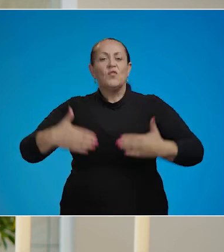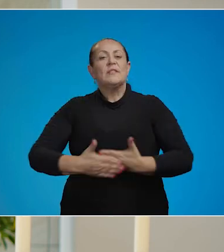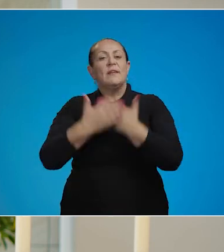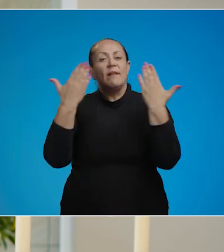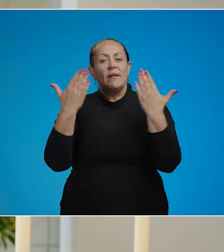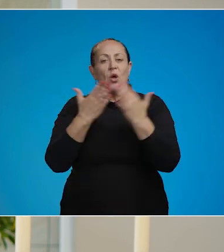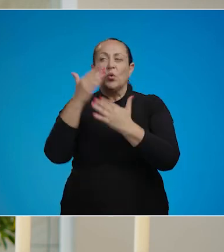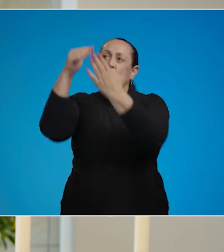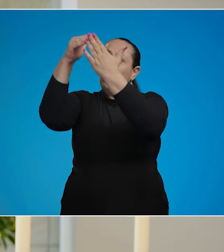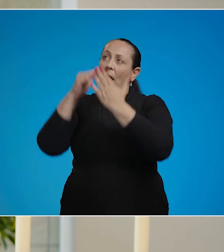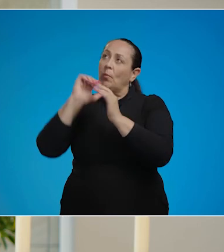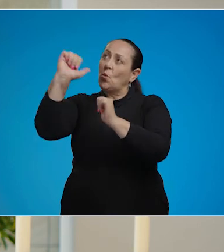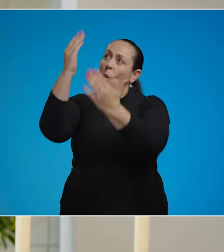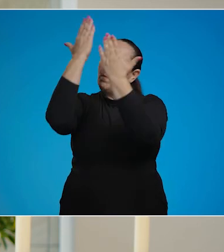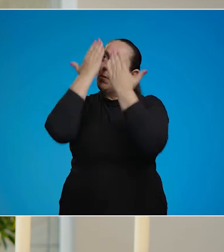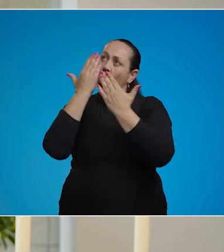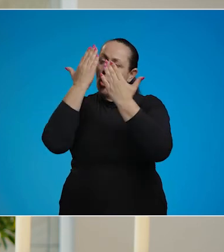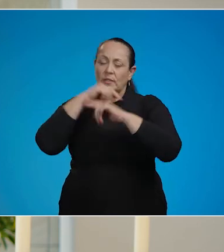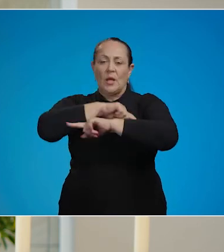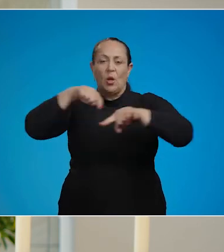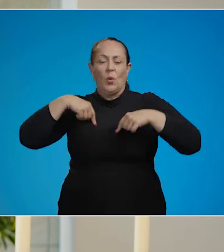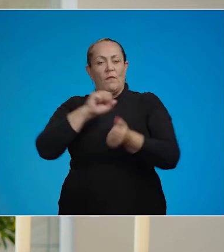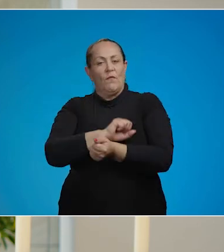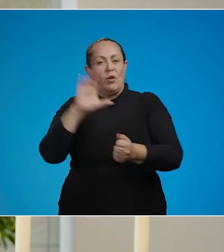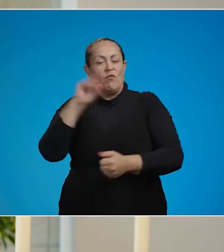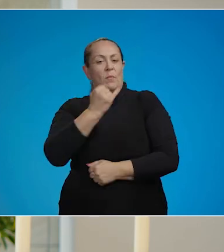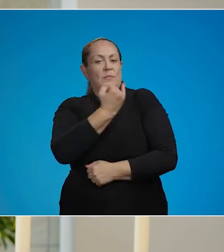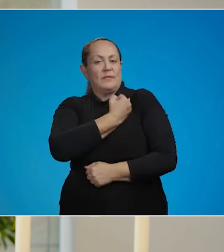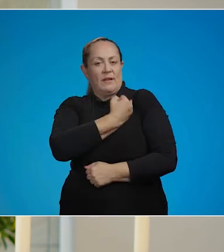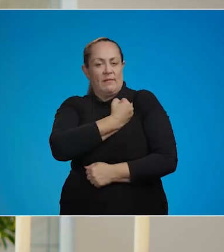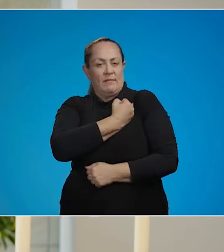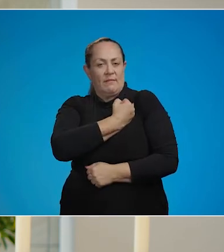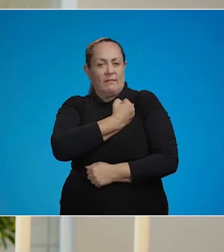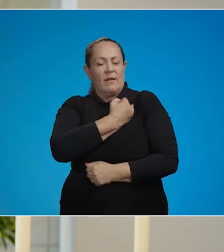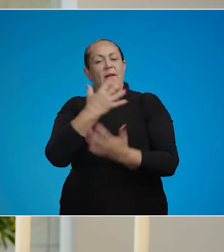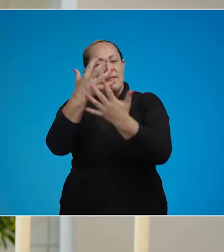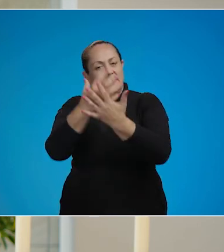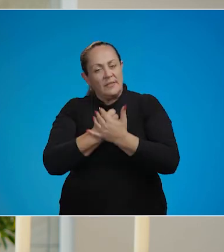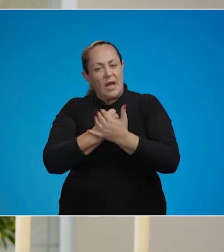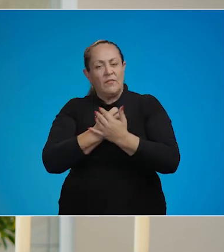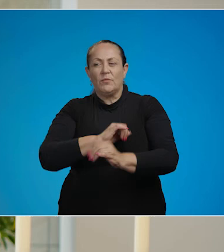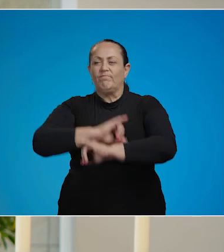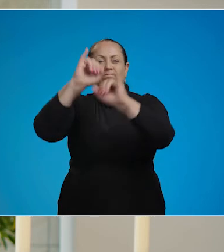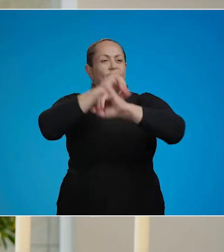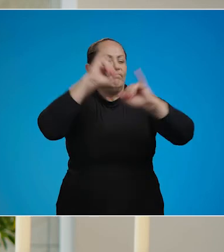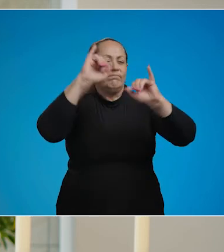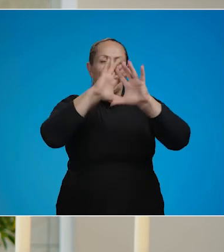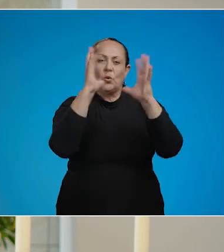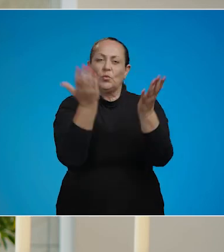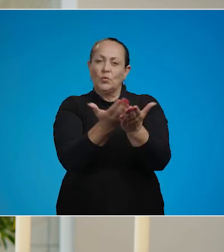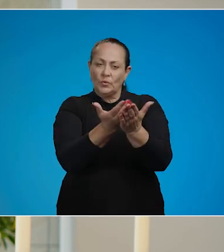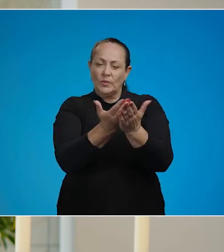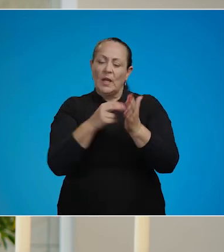our days that by the help of your mercy we may be always free from sin and safe from all